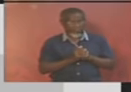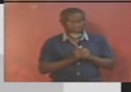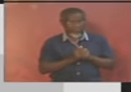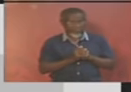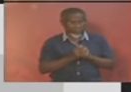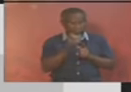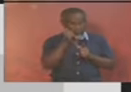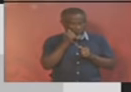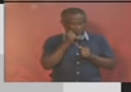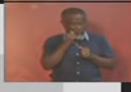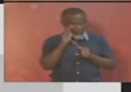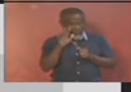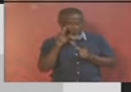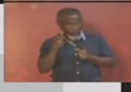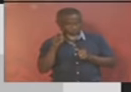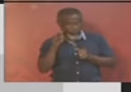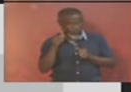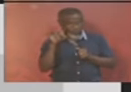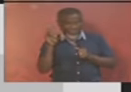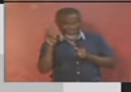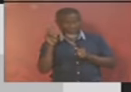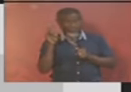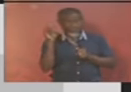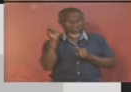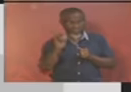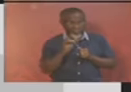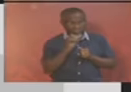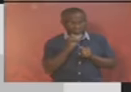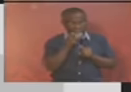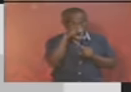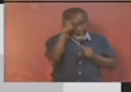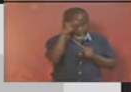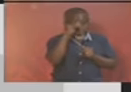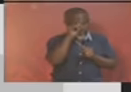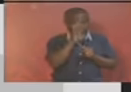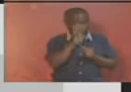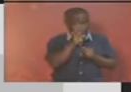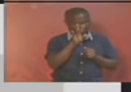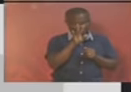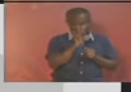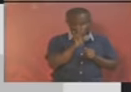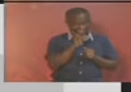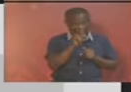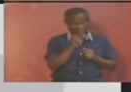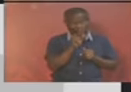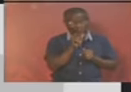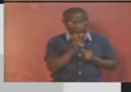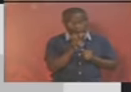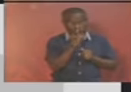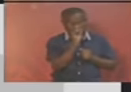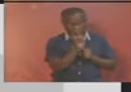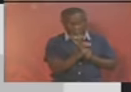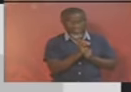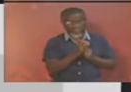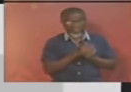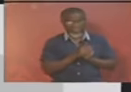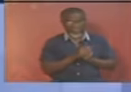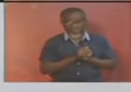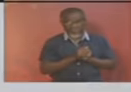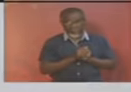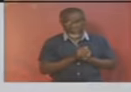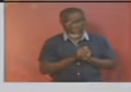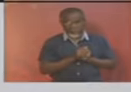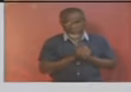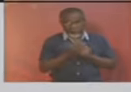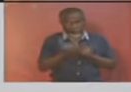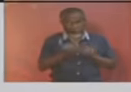being 52.7%, males 47.3%, no significant deviation in that regard. So, Mr. Alcantara, that brings